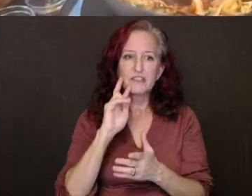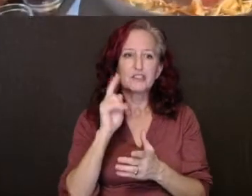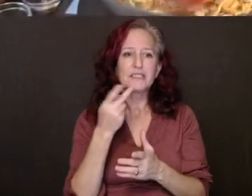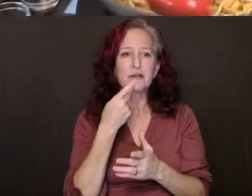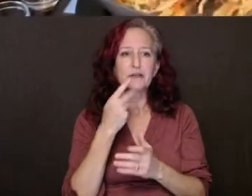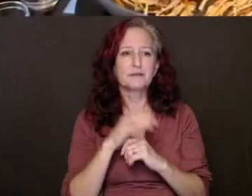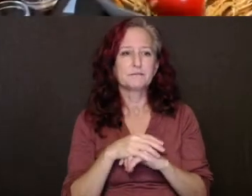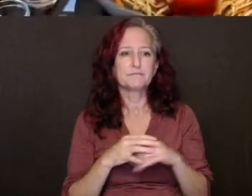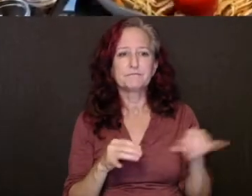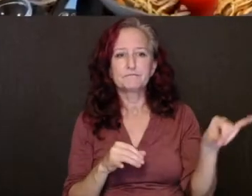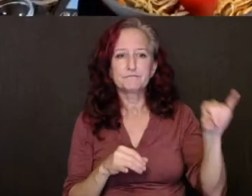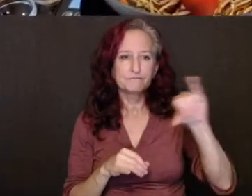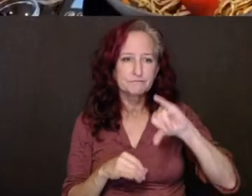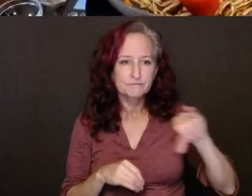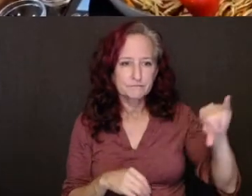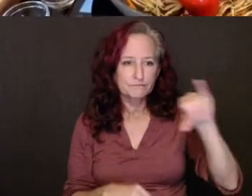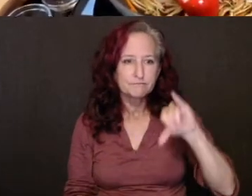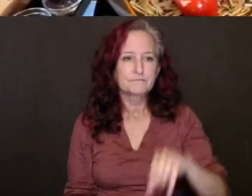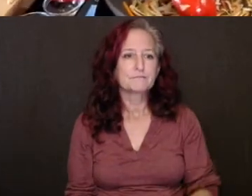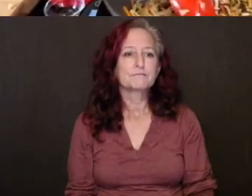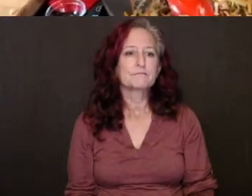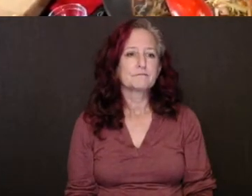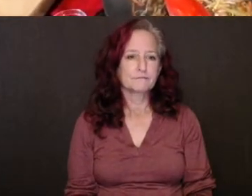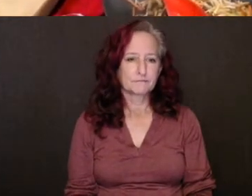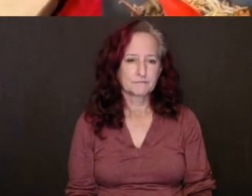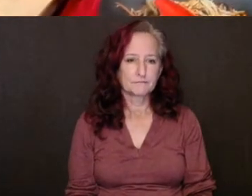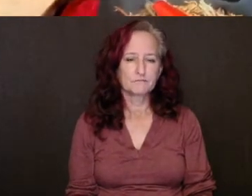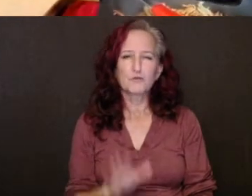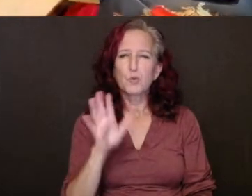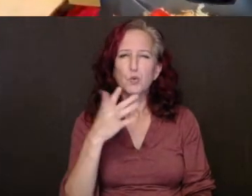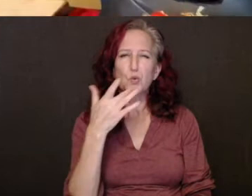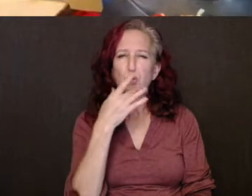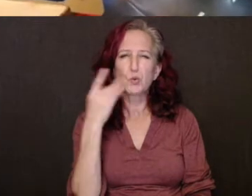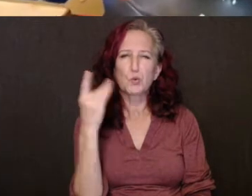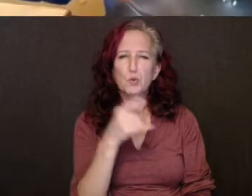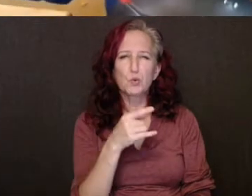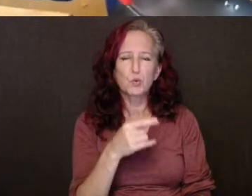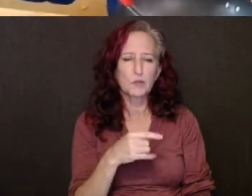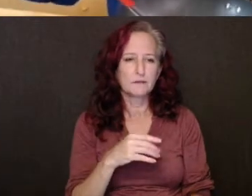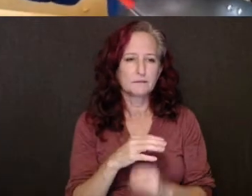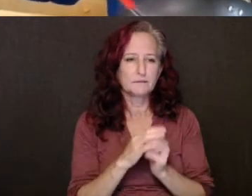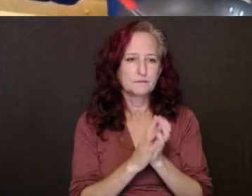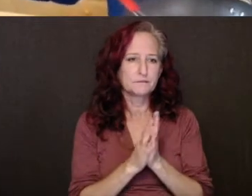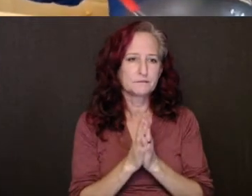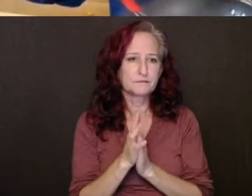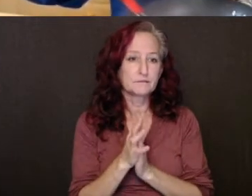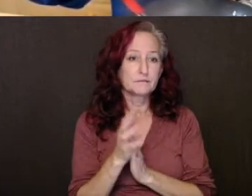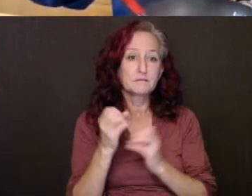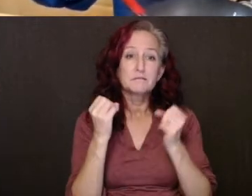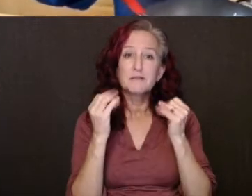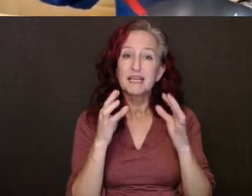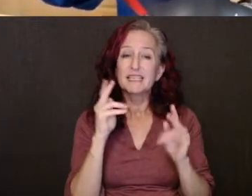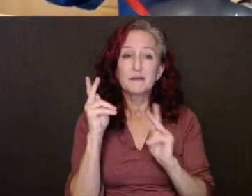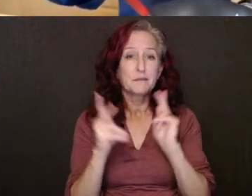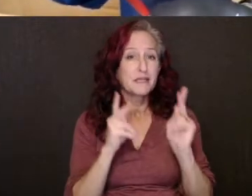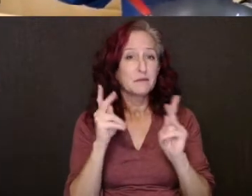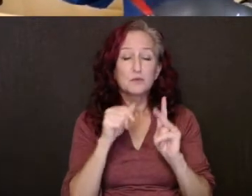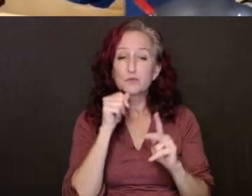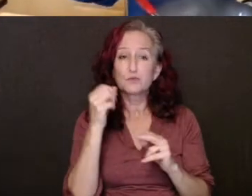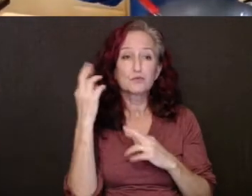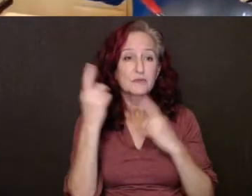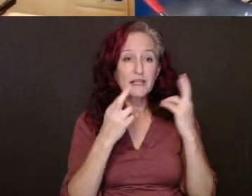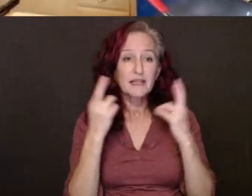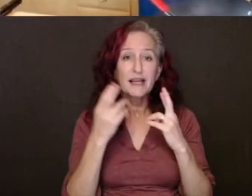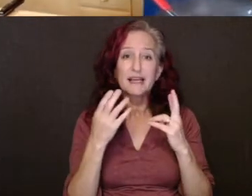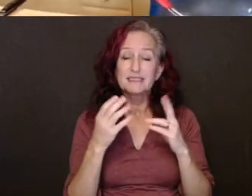plant-based, you can go to the store and buy vegetarian stir-fry sauce. Available, vegetarian stir-fry